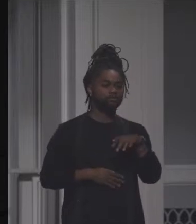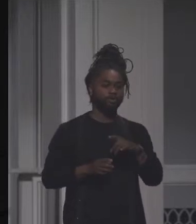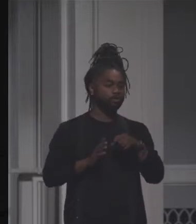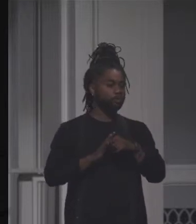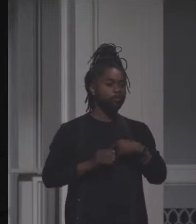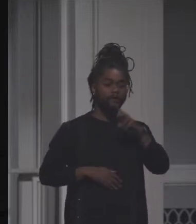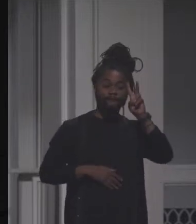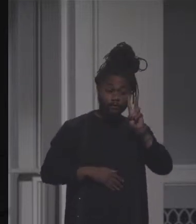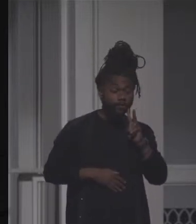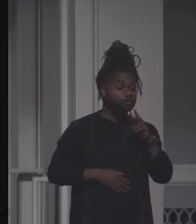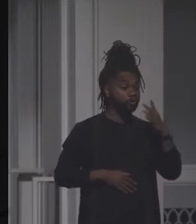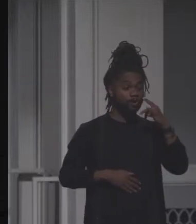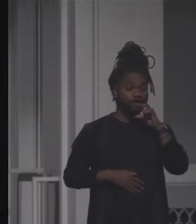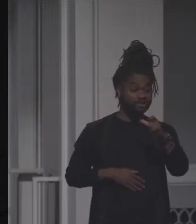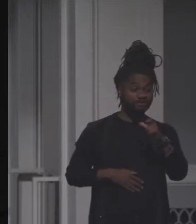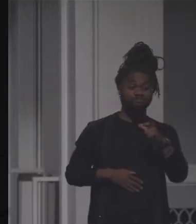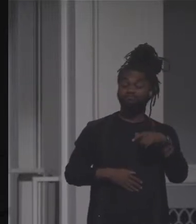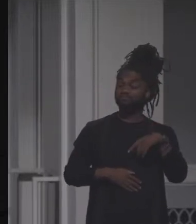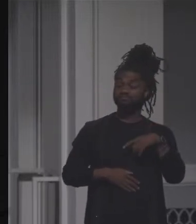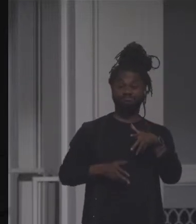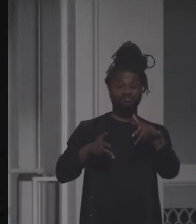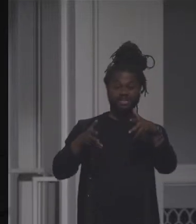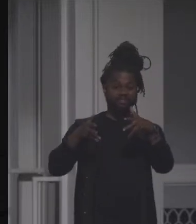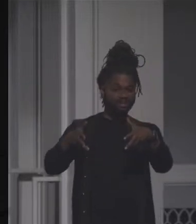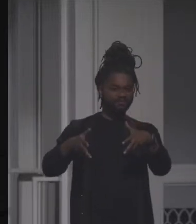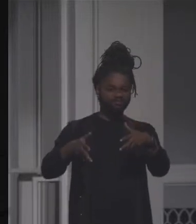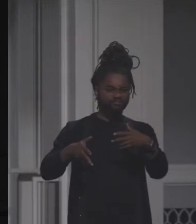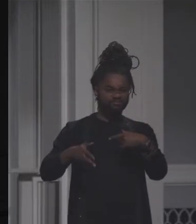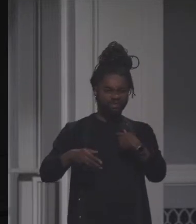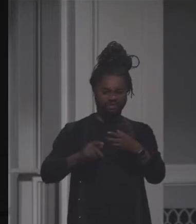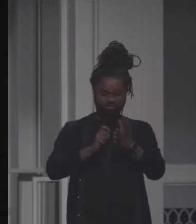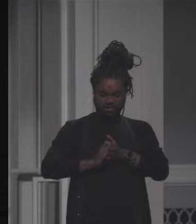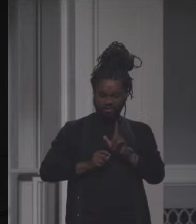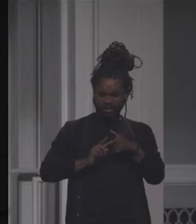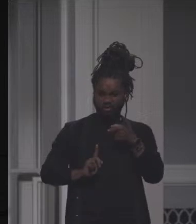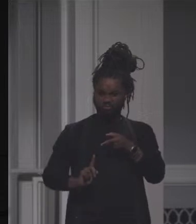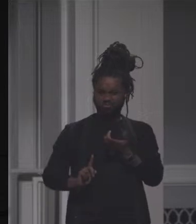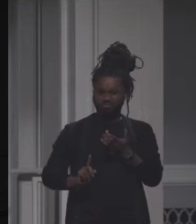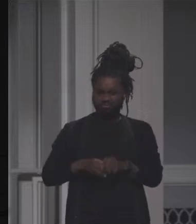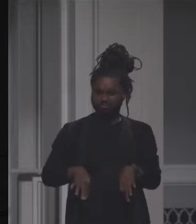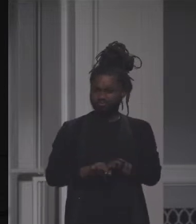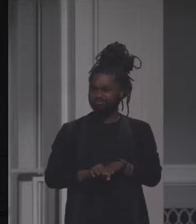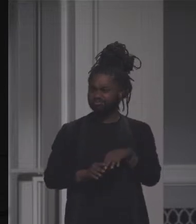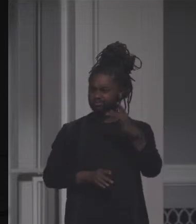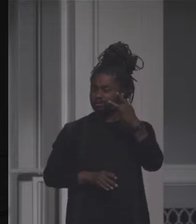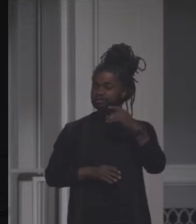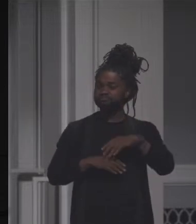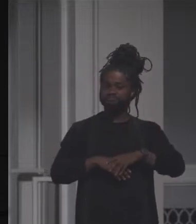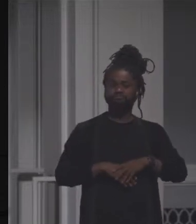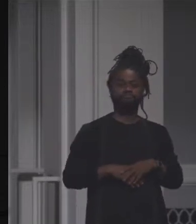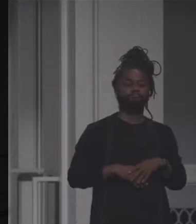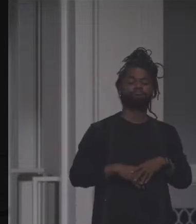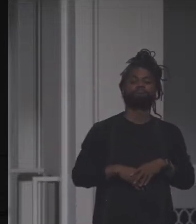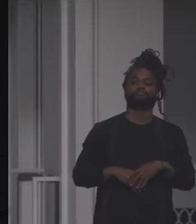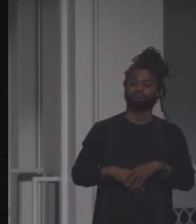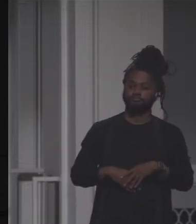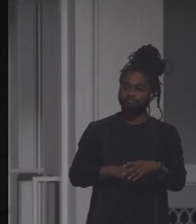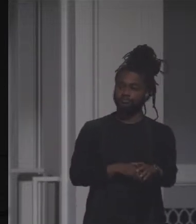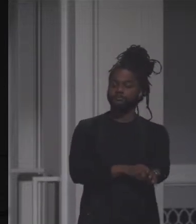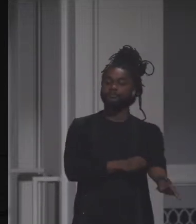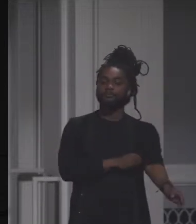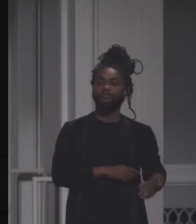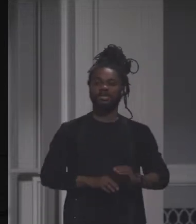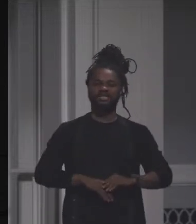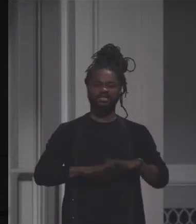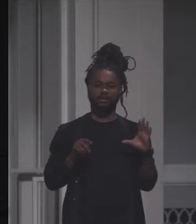virgin. So why didn't he just leave her out? It's clear that she must have been too well